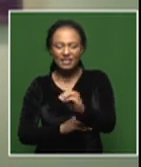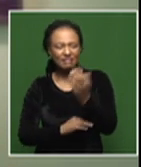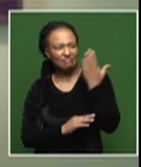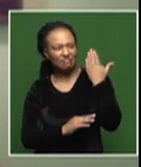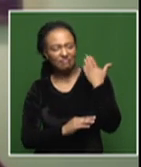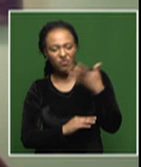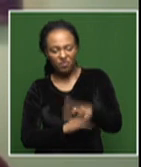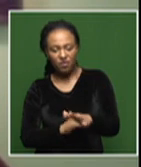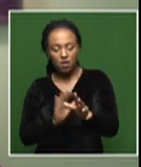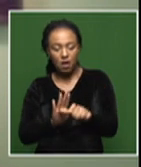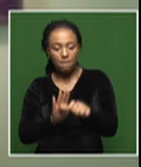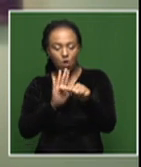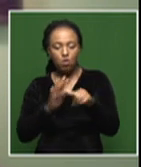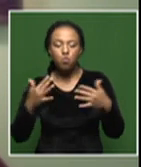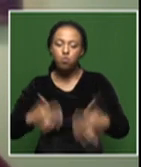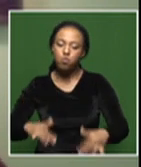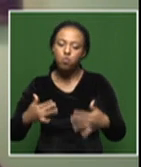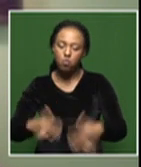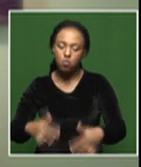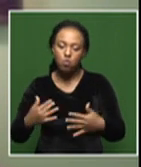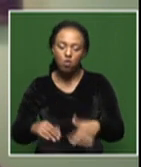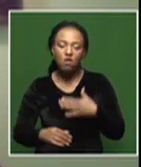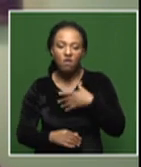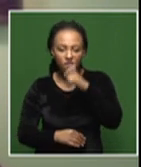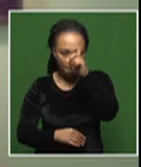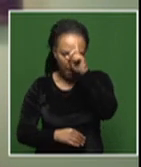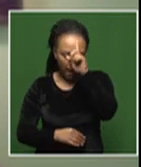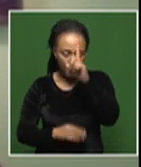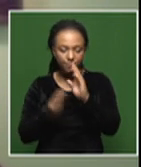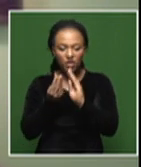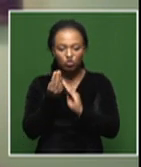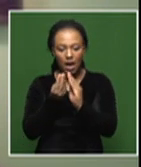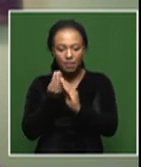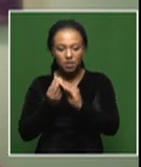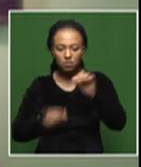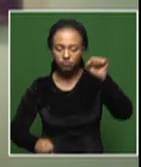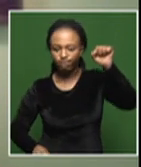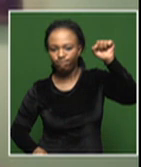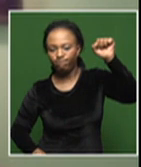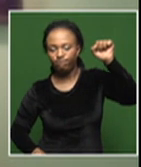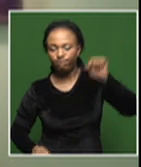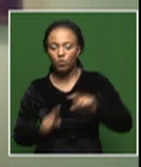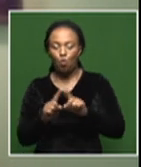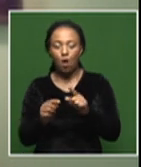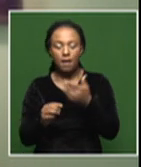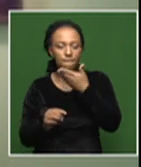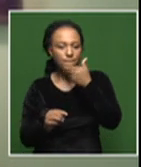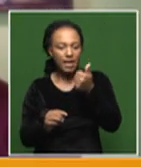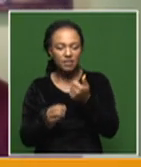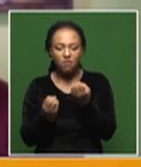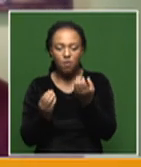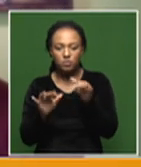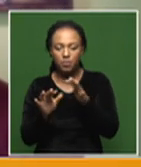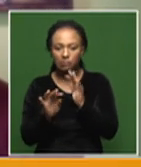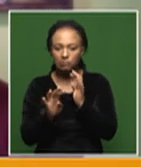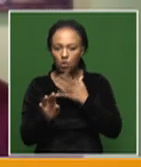our most important mid-century black sculptor, should, as I say, generate lots of bidding and interest. All right, do